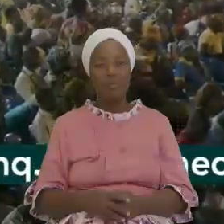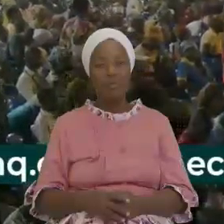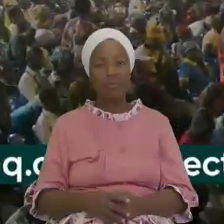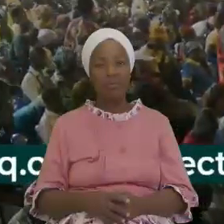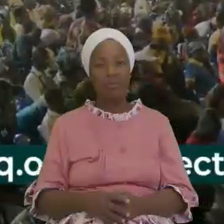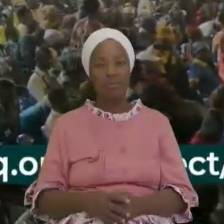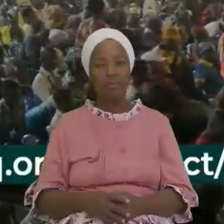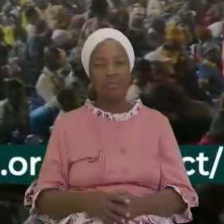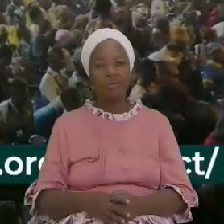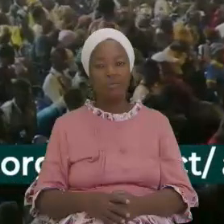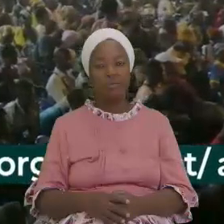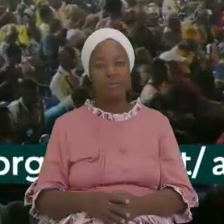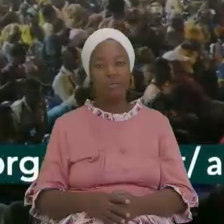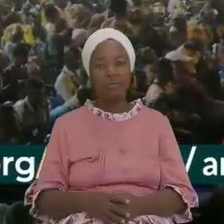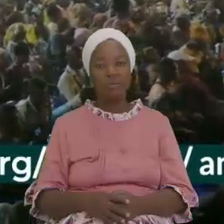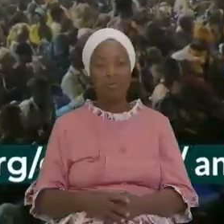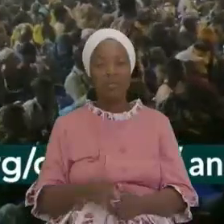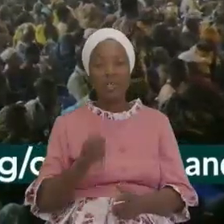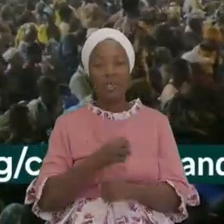Yes, counselor, we are still waiting.